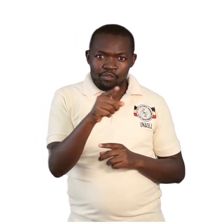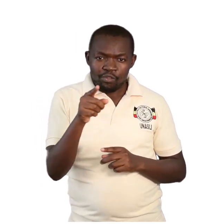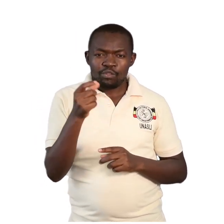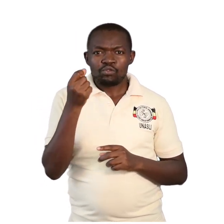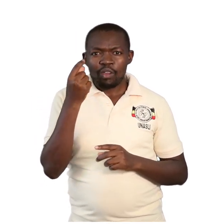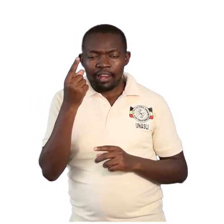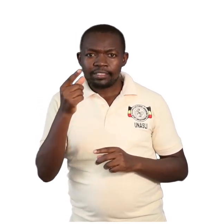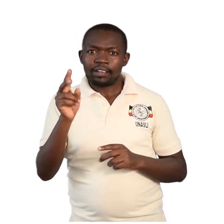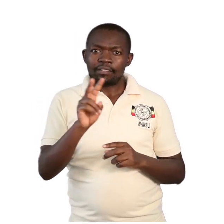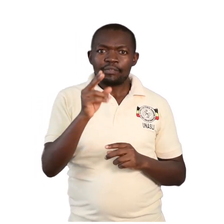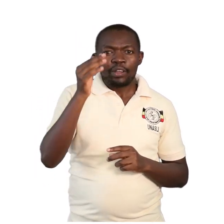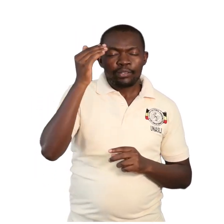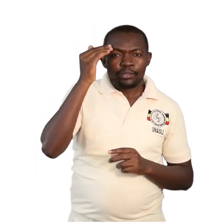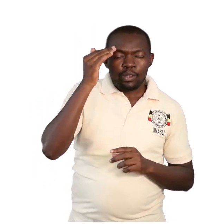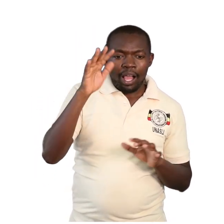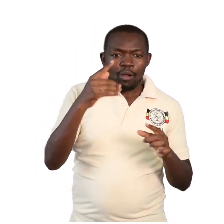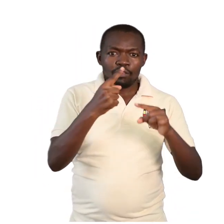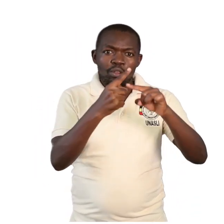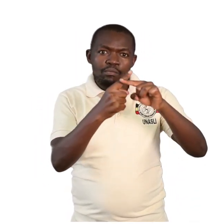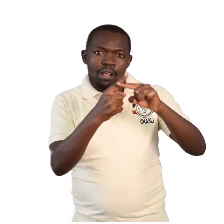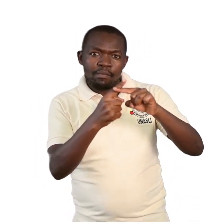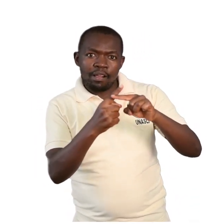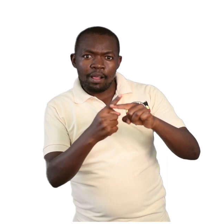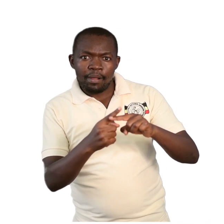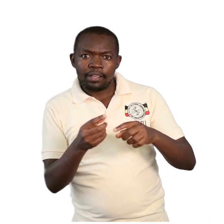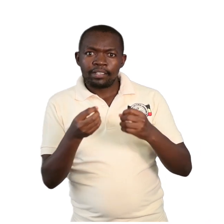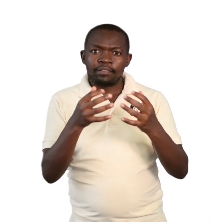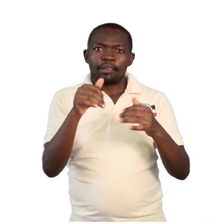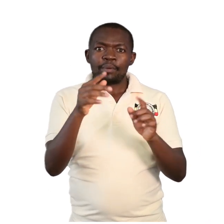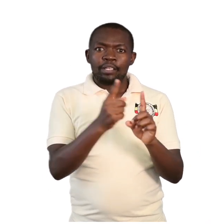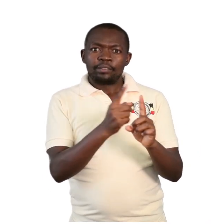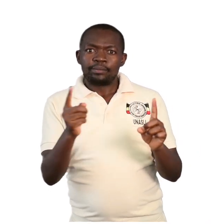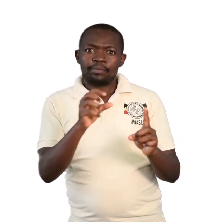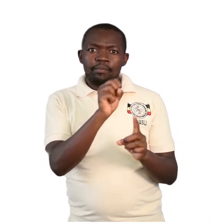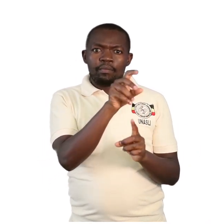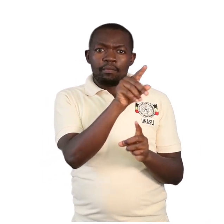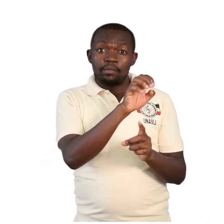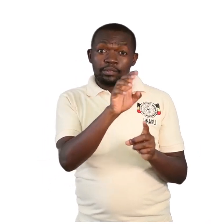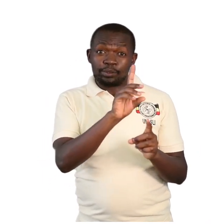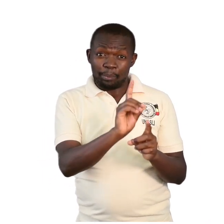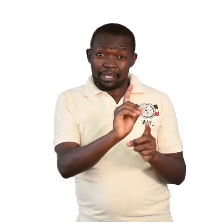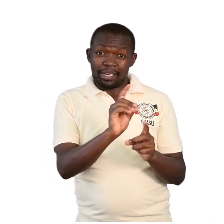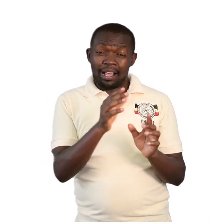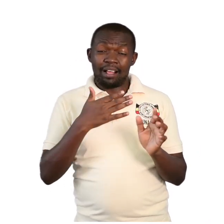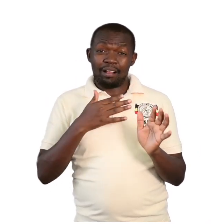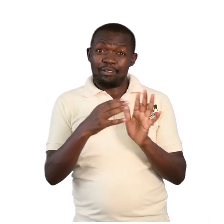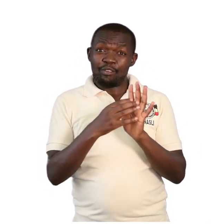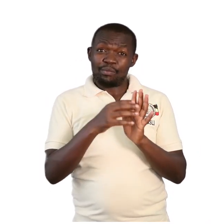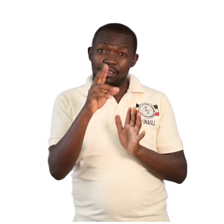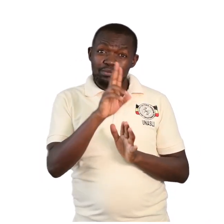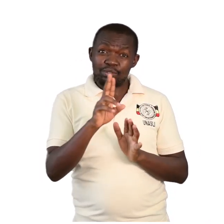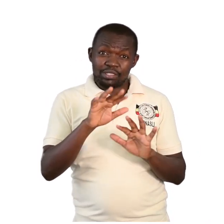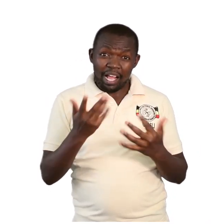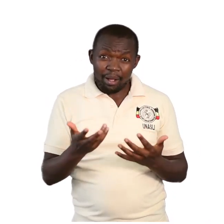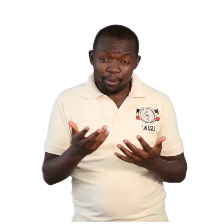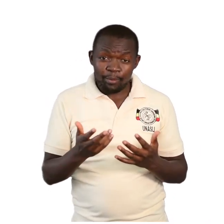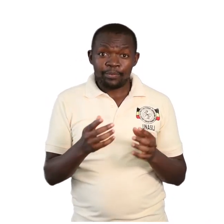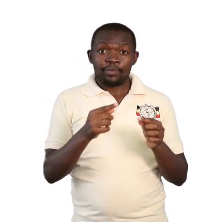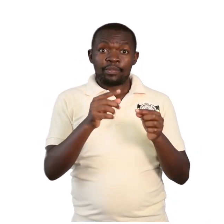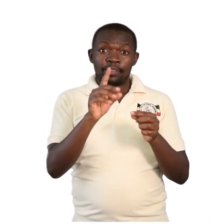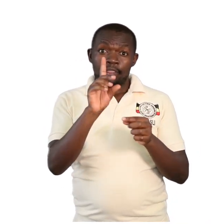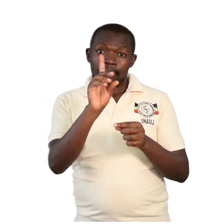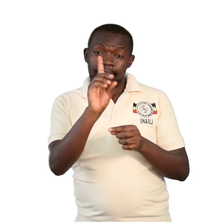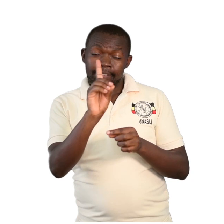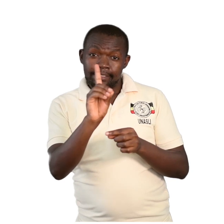to know how to calculate the distance given the speed or the time, the formula we use is distance